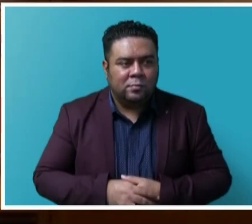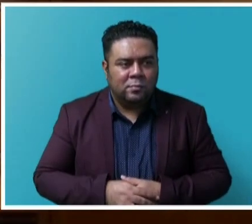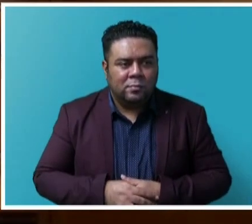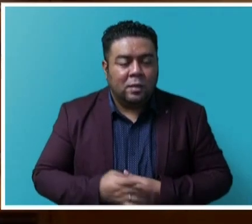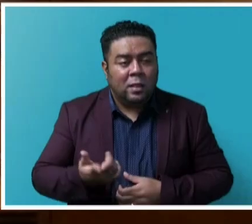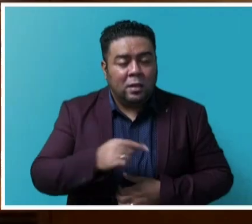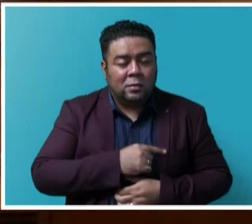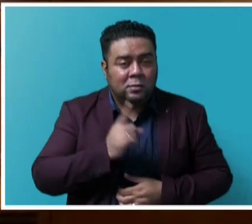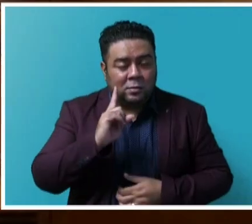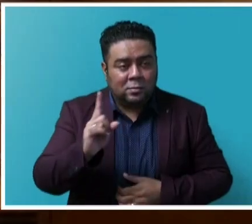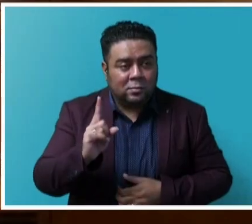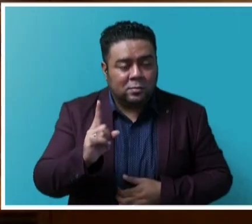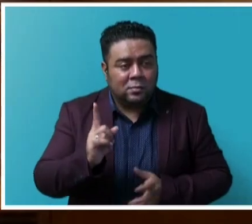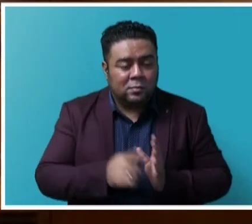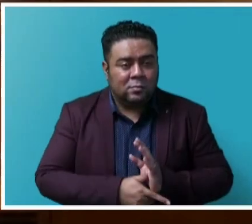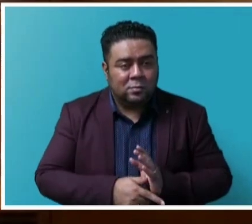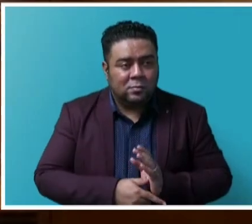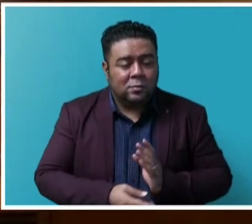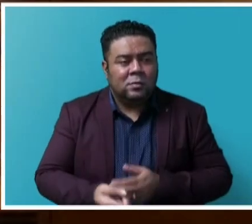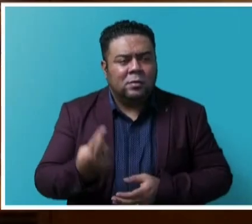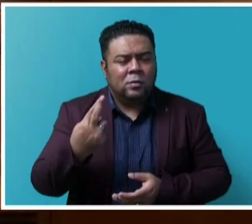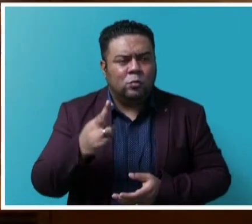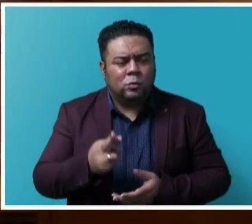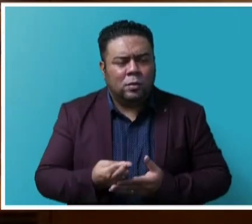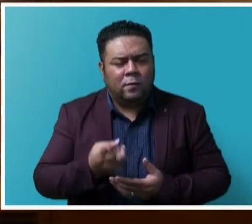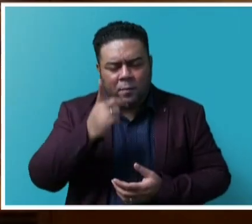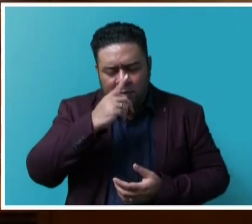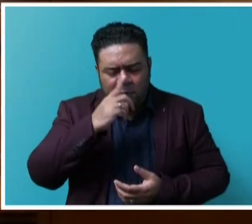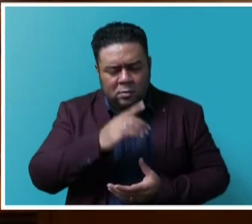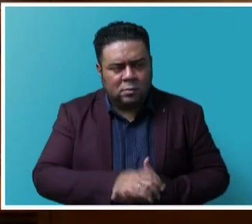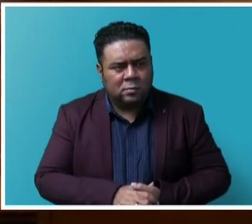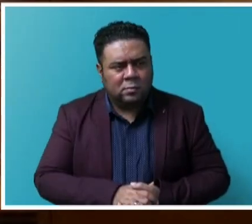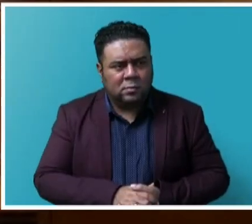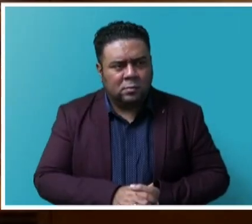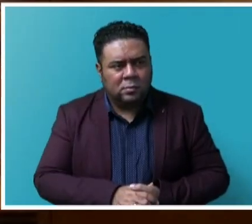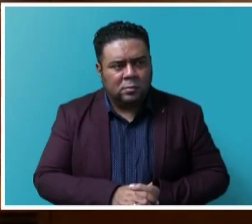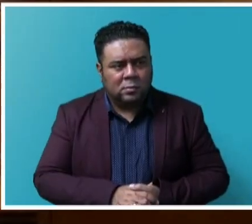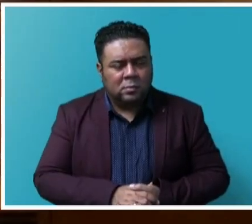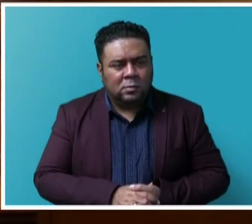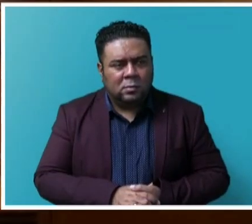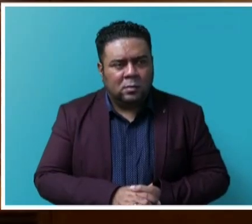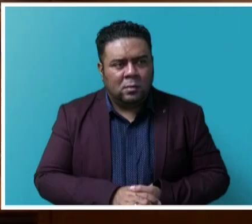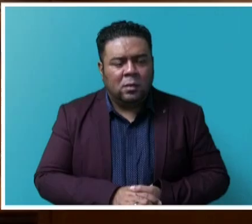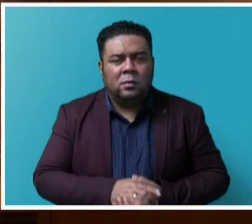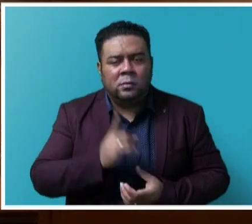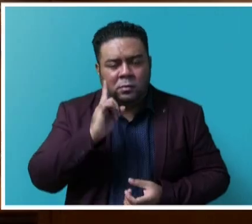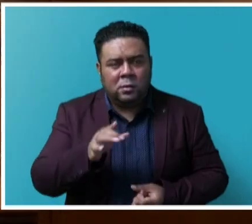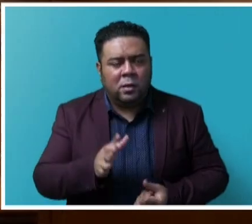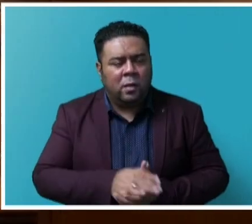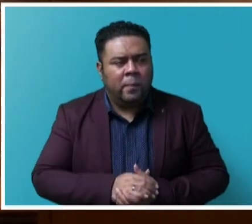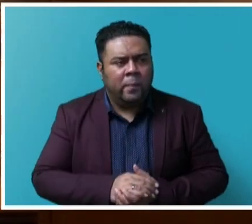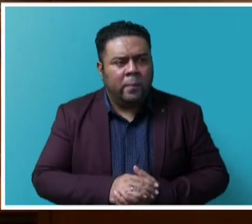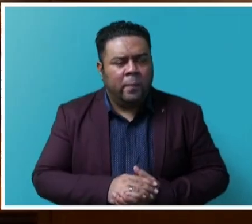a moment to recognize the strength and resilience of our people and to pay tribute to our founding fathers,